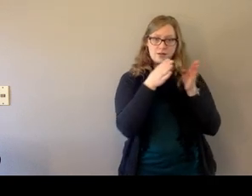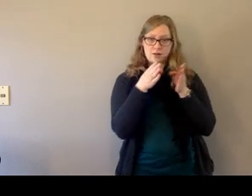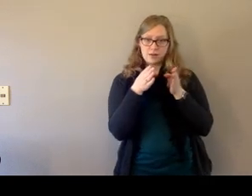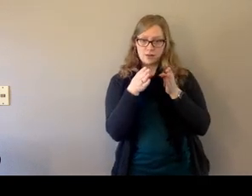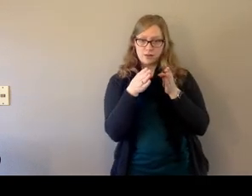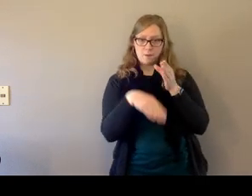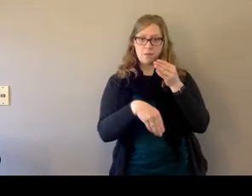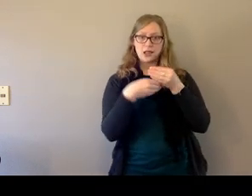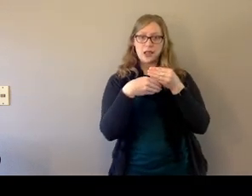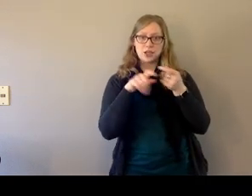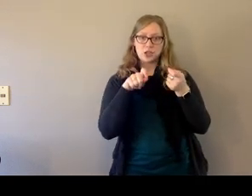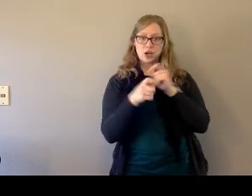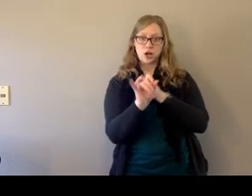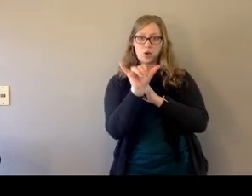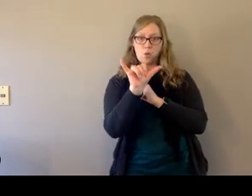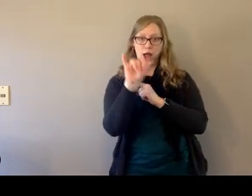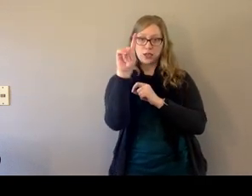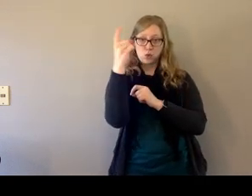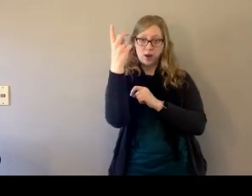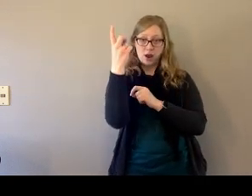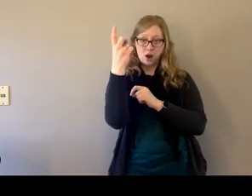plus the change in y squared.